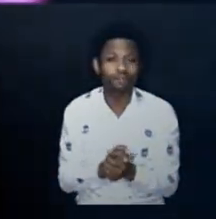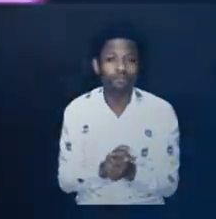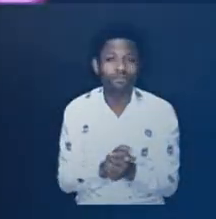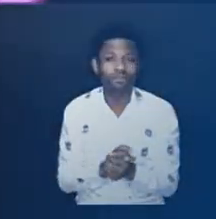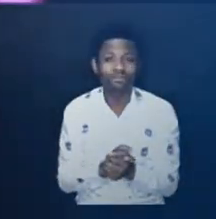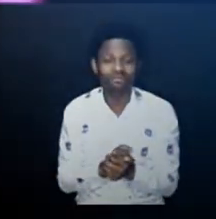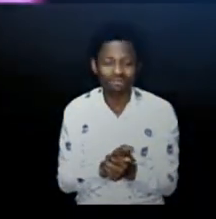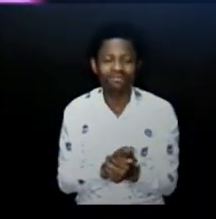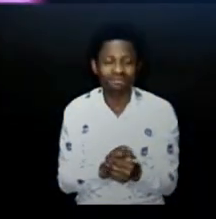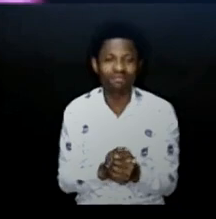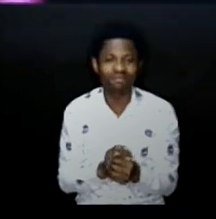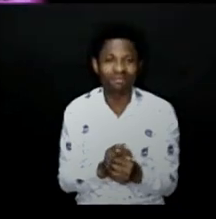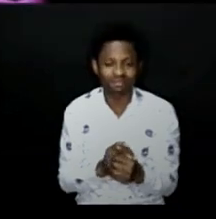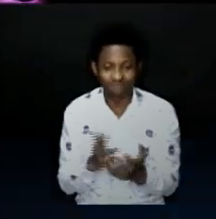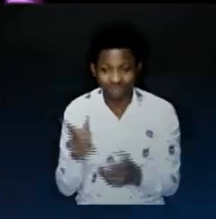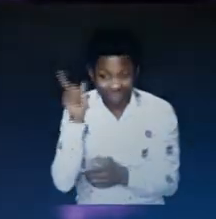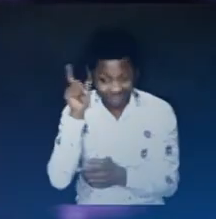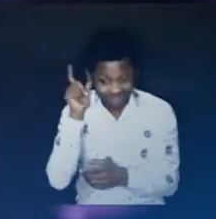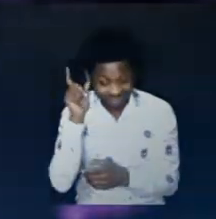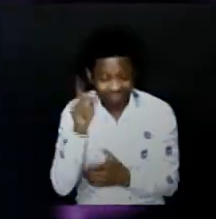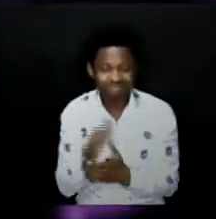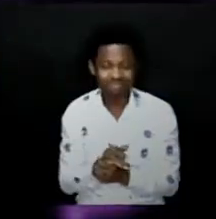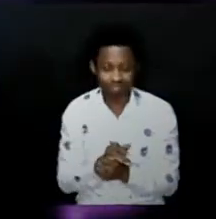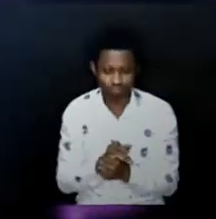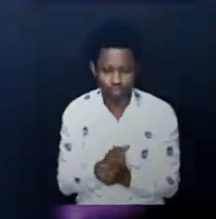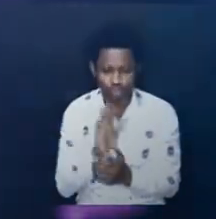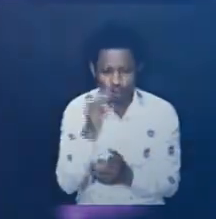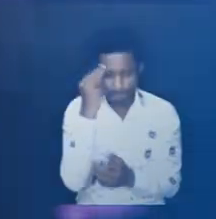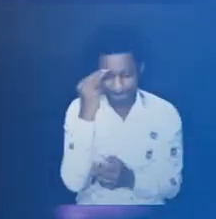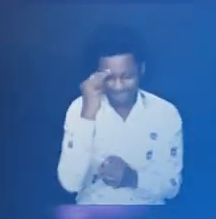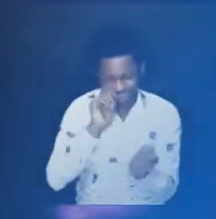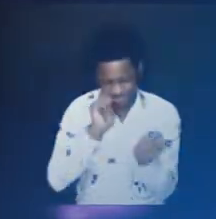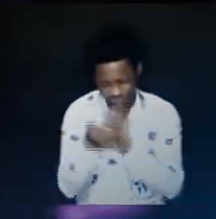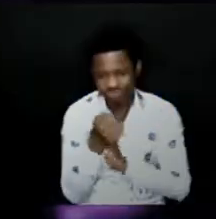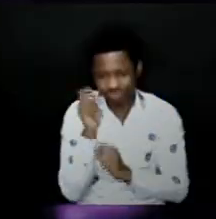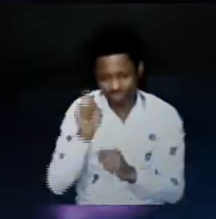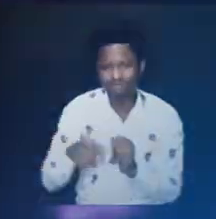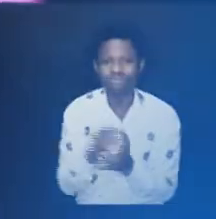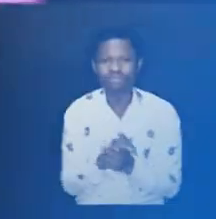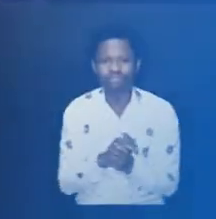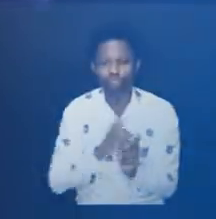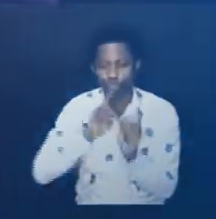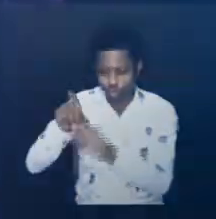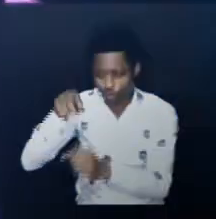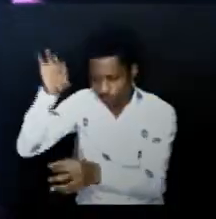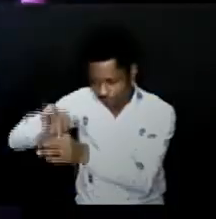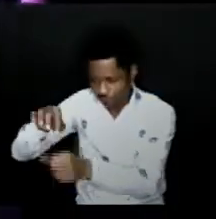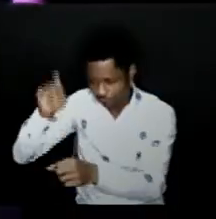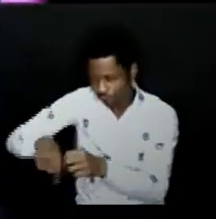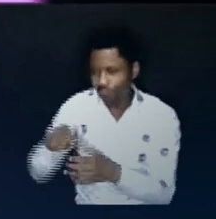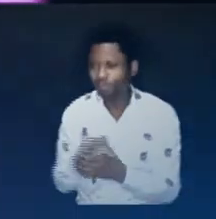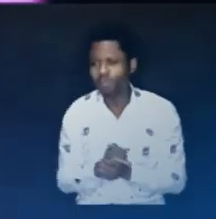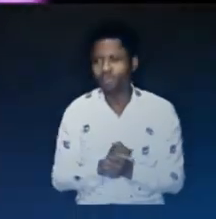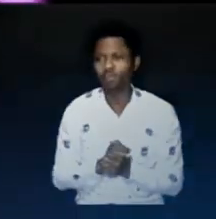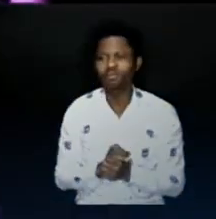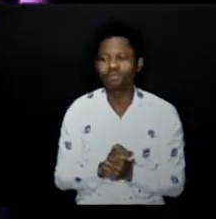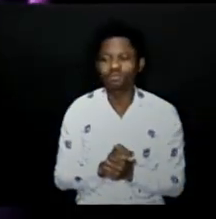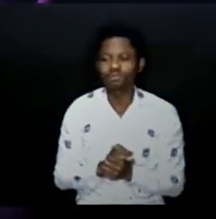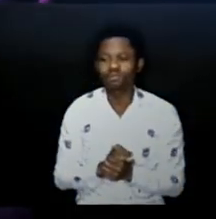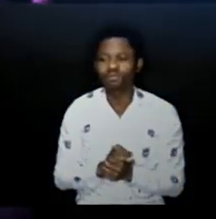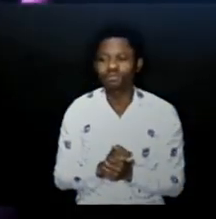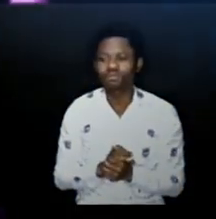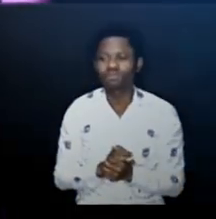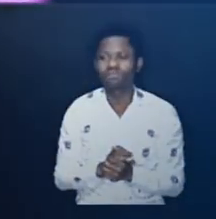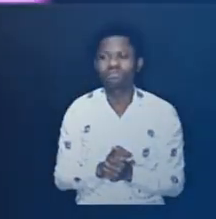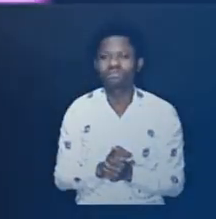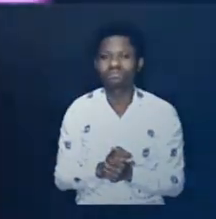You heard me. Change your mind. Go and vote. Yeah, at